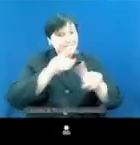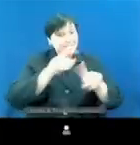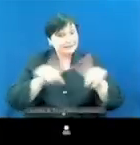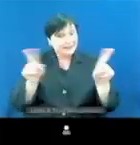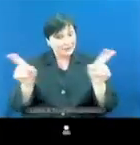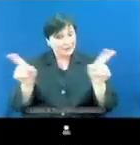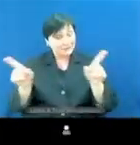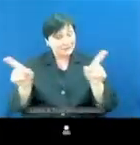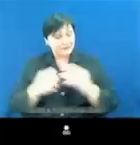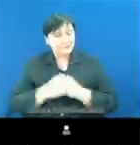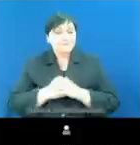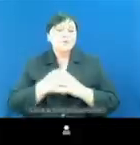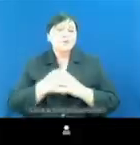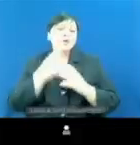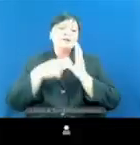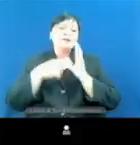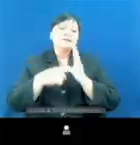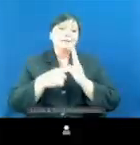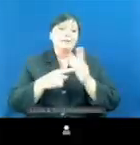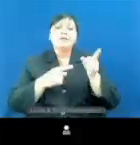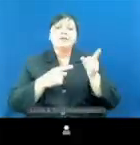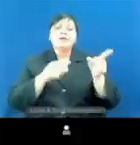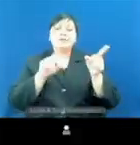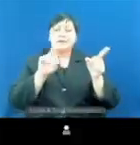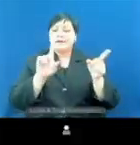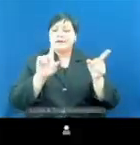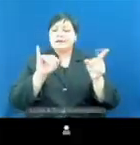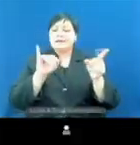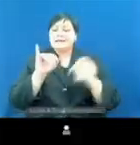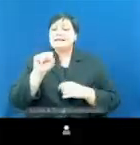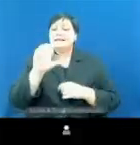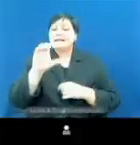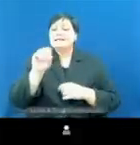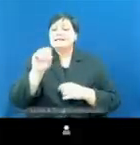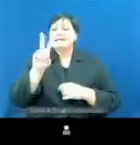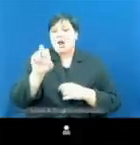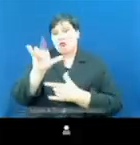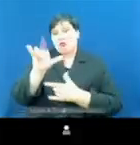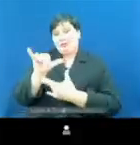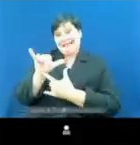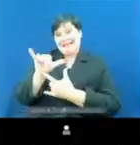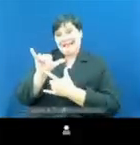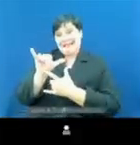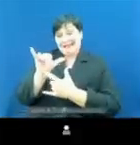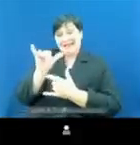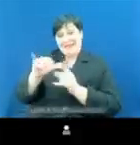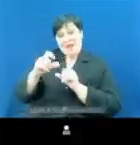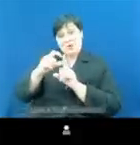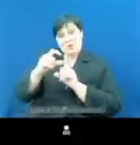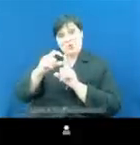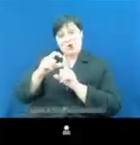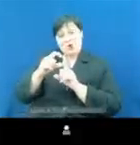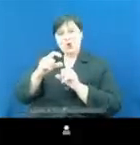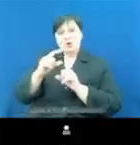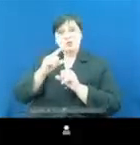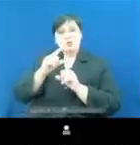For example, discovery is a common word that has a very specific meaning in the civil